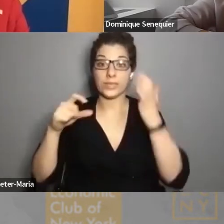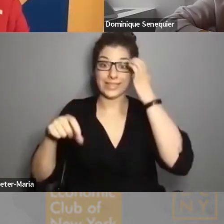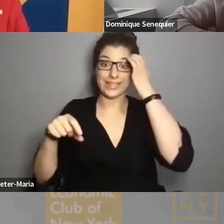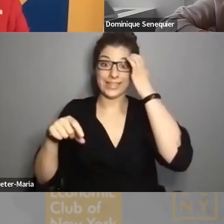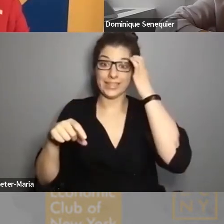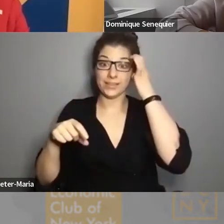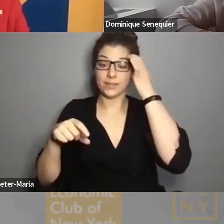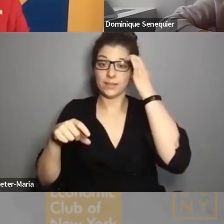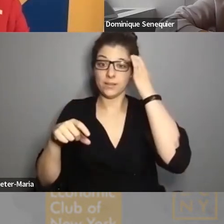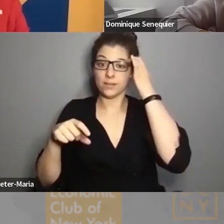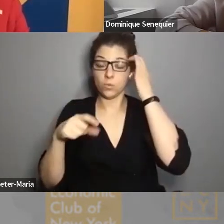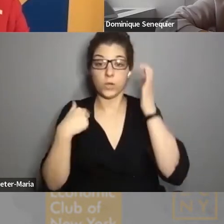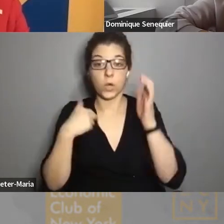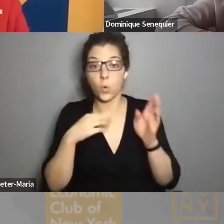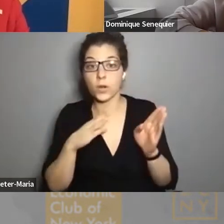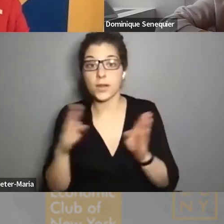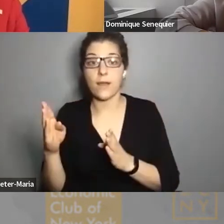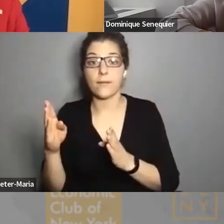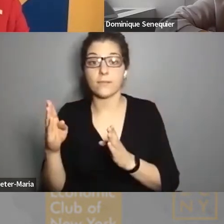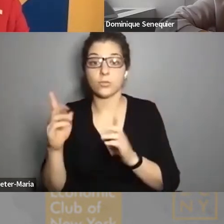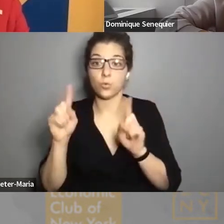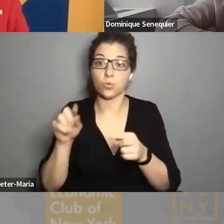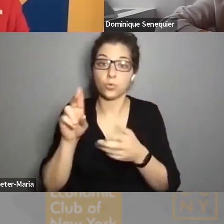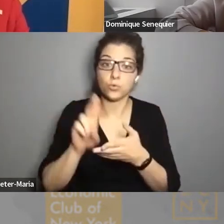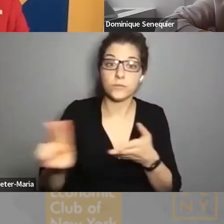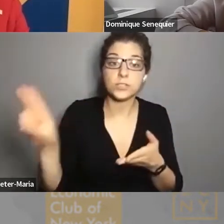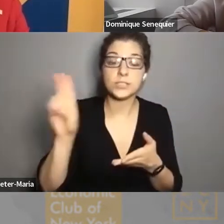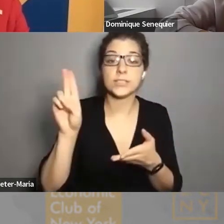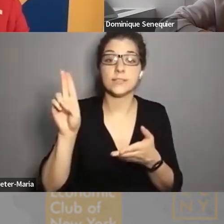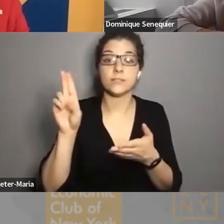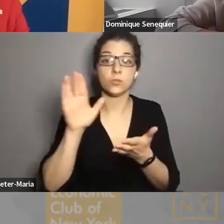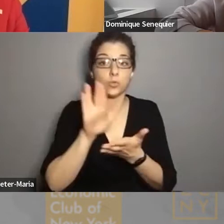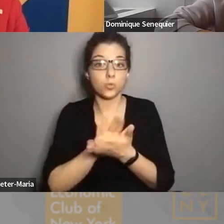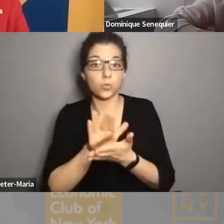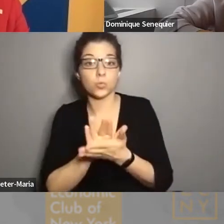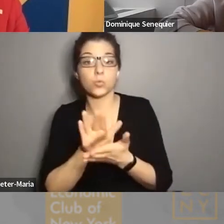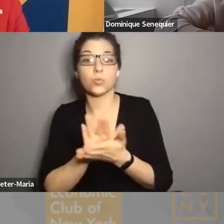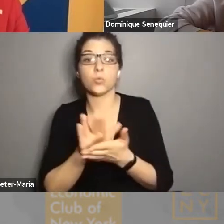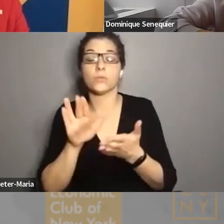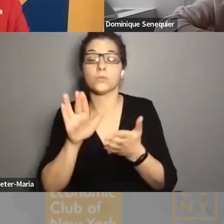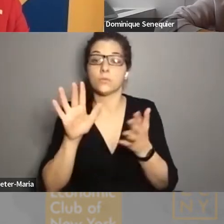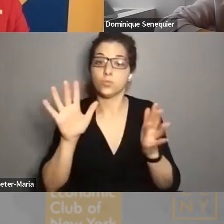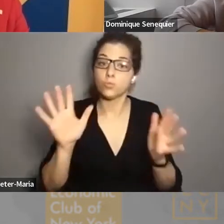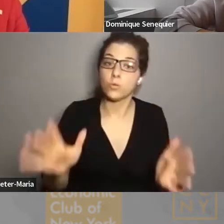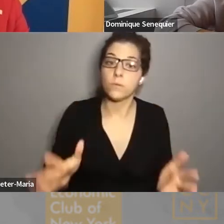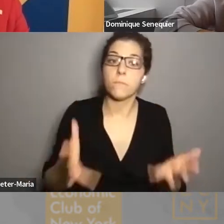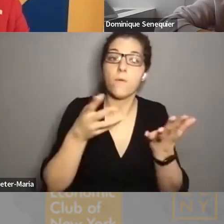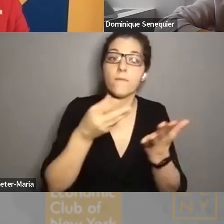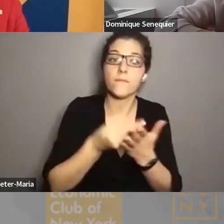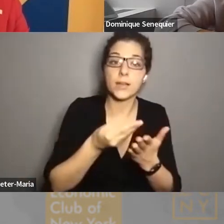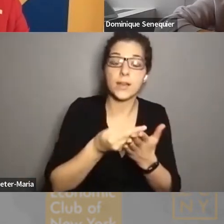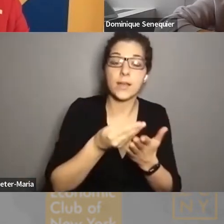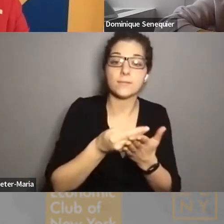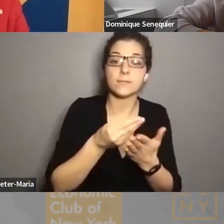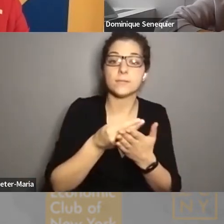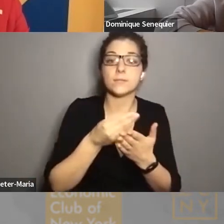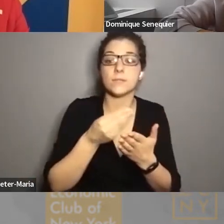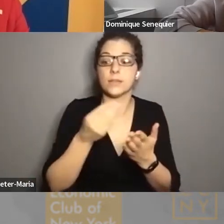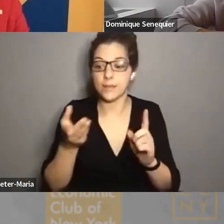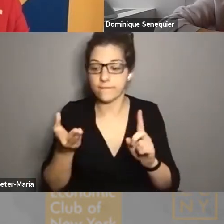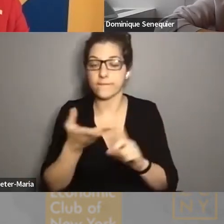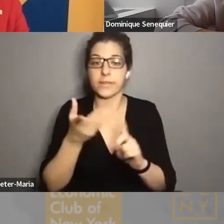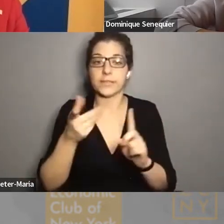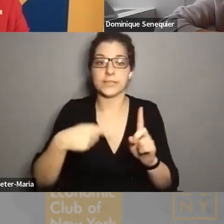we are organized to go to universities, to school, to promote finance, and to convince them